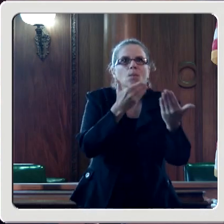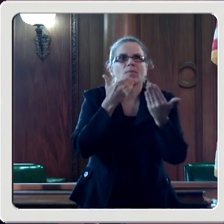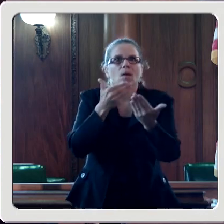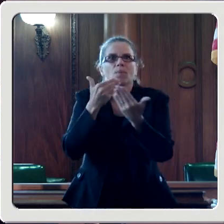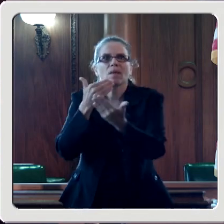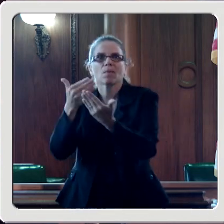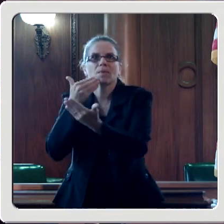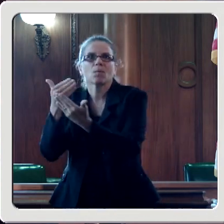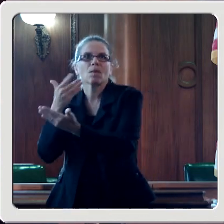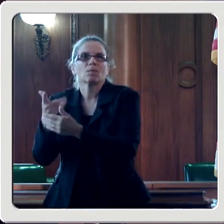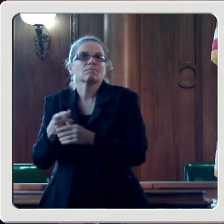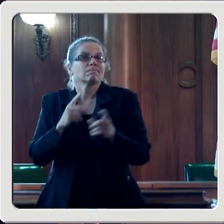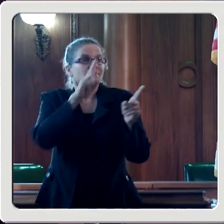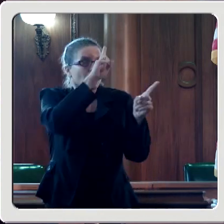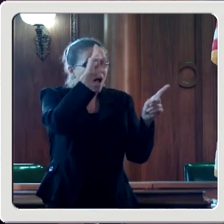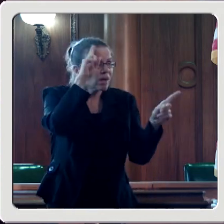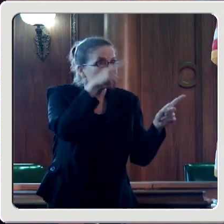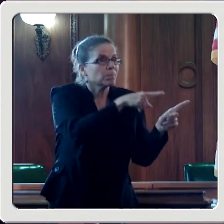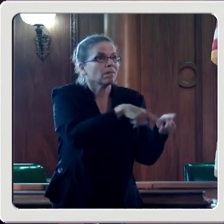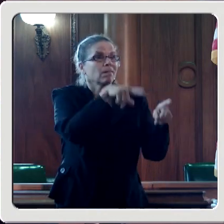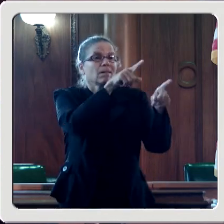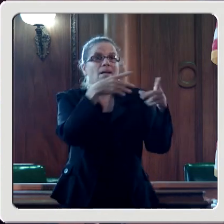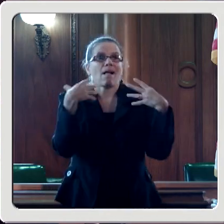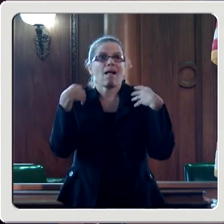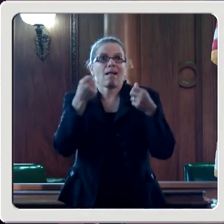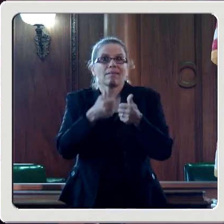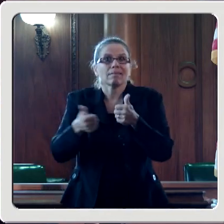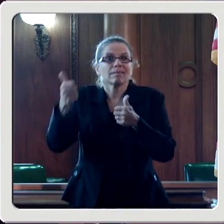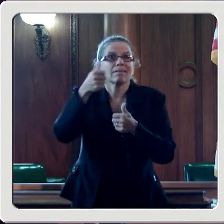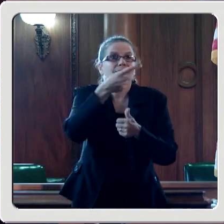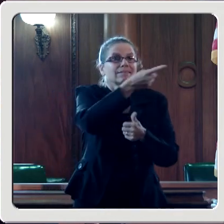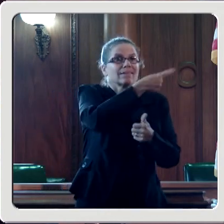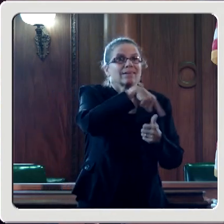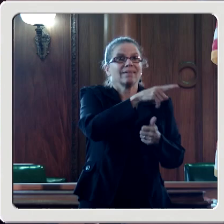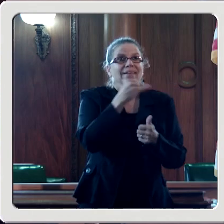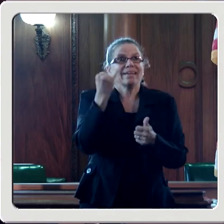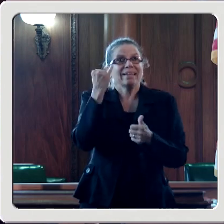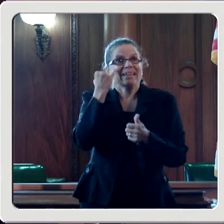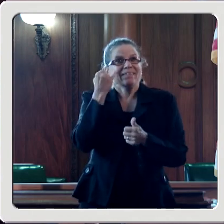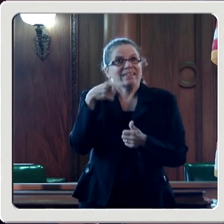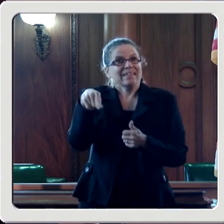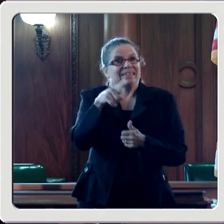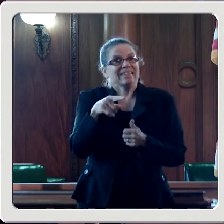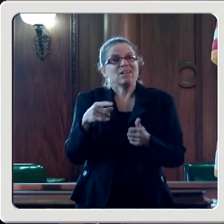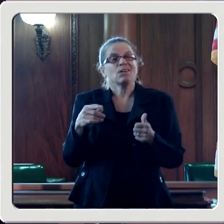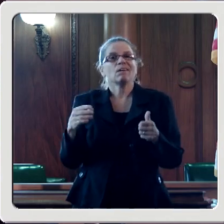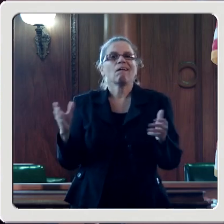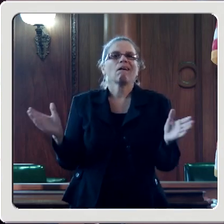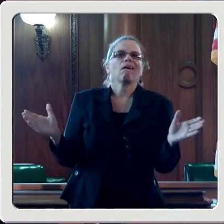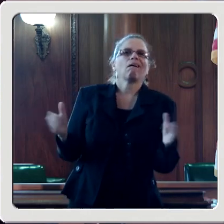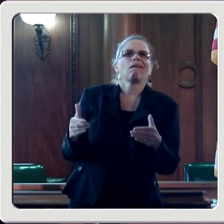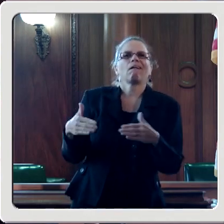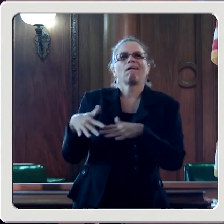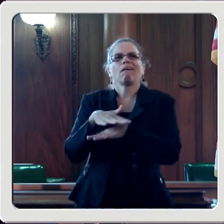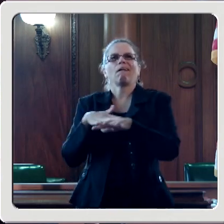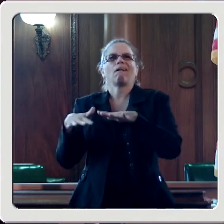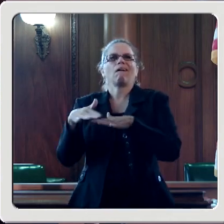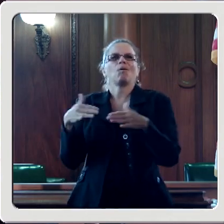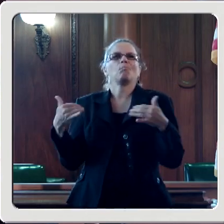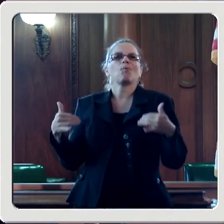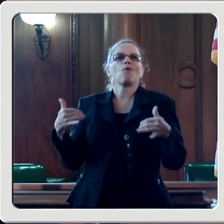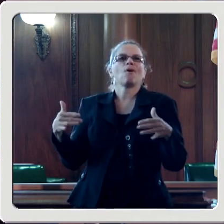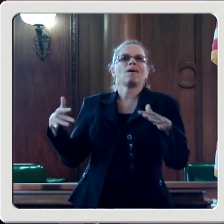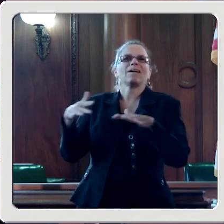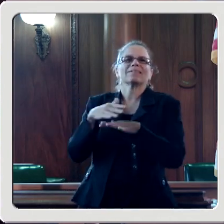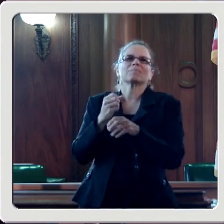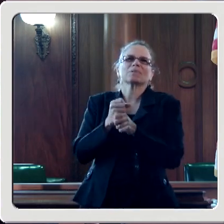Dr. Roos. Some of these smaller get-togethers, you have to be careful, and we're going to continue to monitor them. You could see across the country